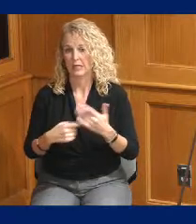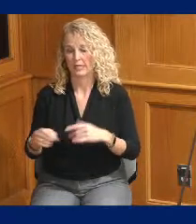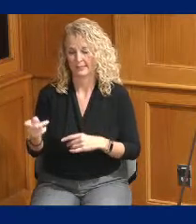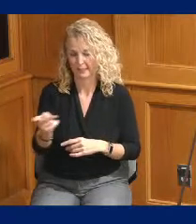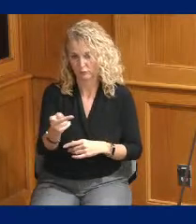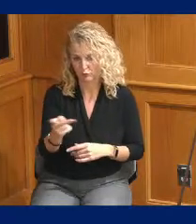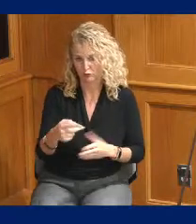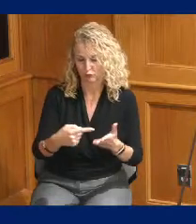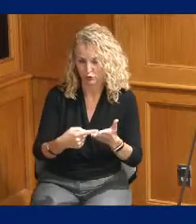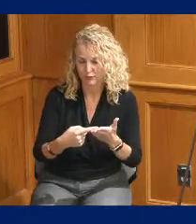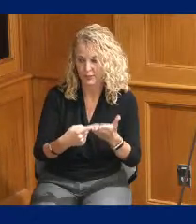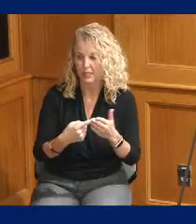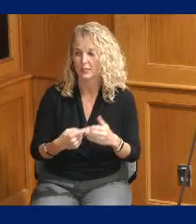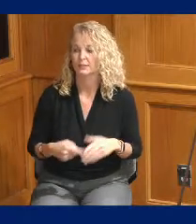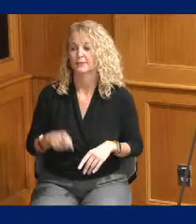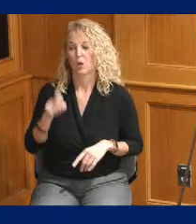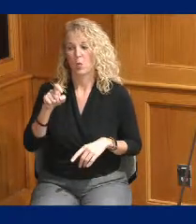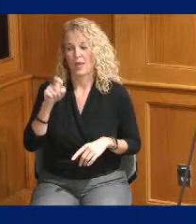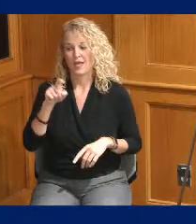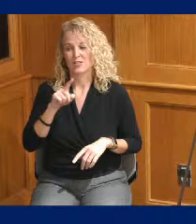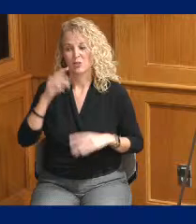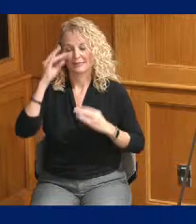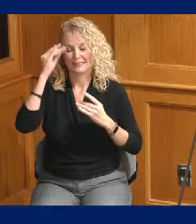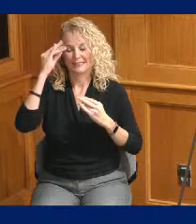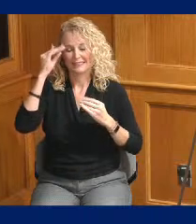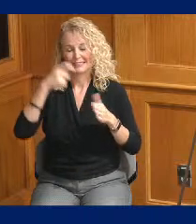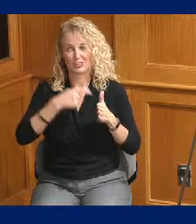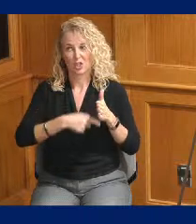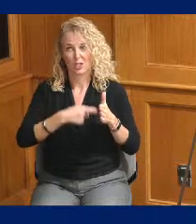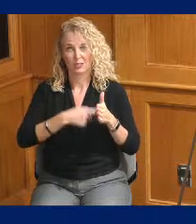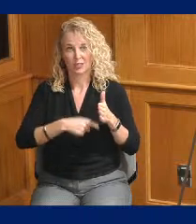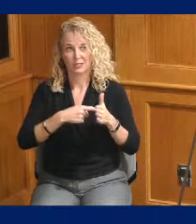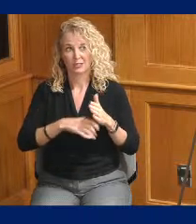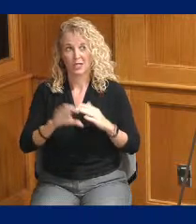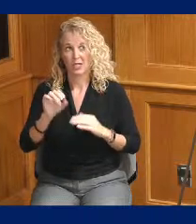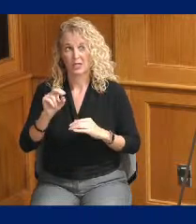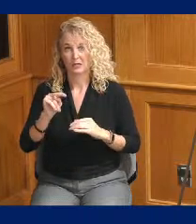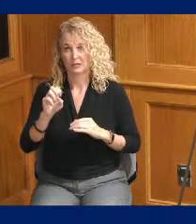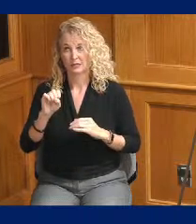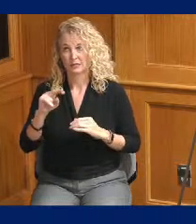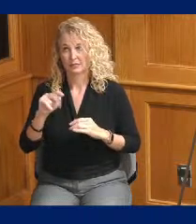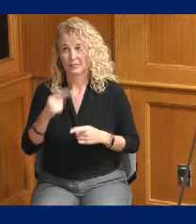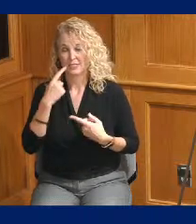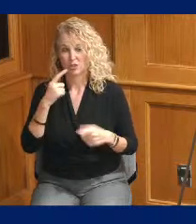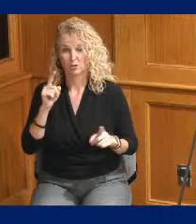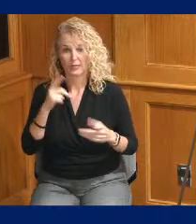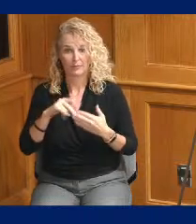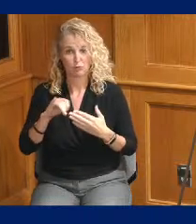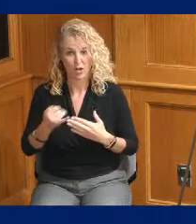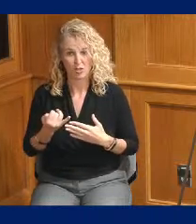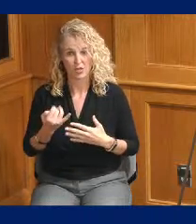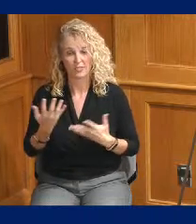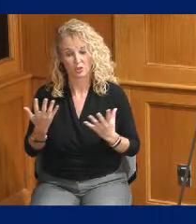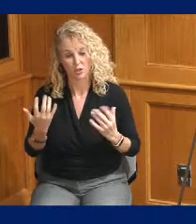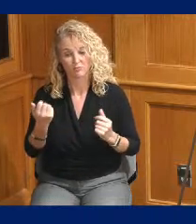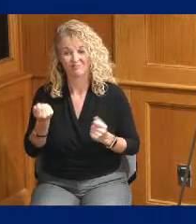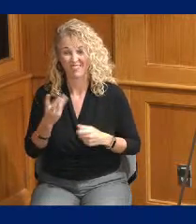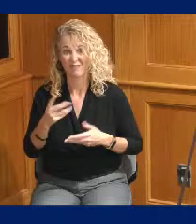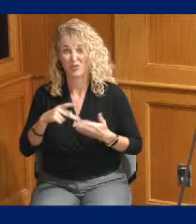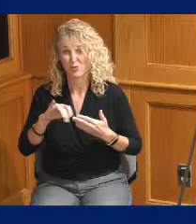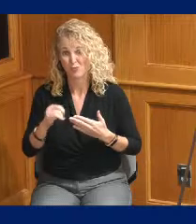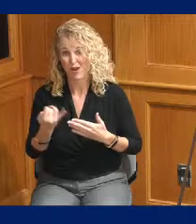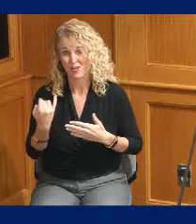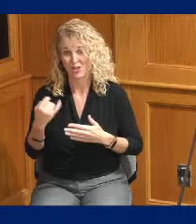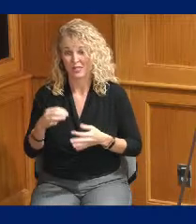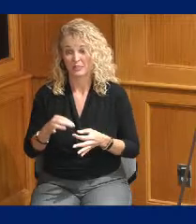now, we had to be very mindful of costs given the consent decree projects. So as you've heard, several projects have been